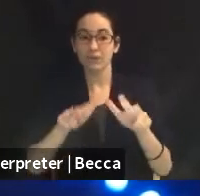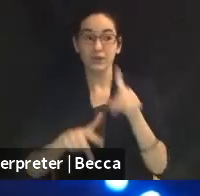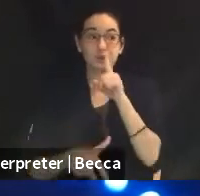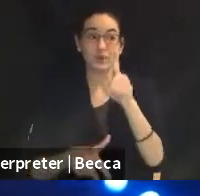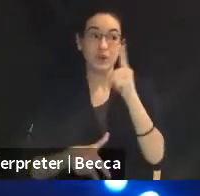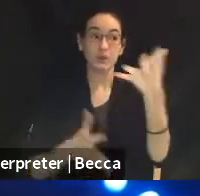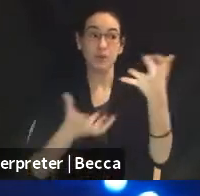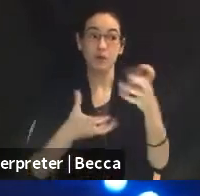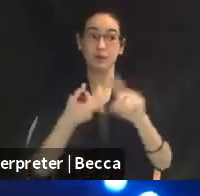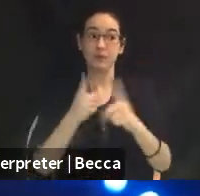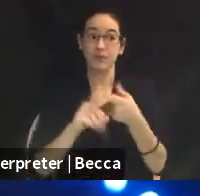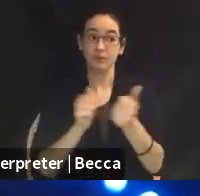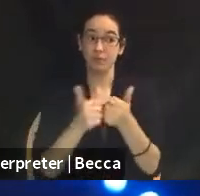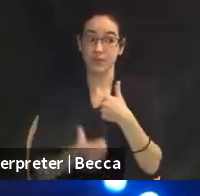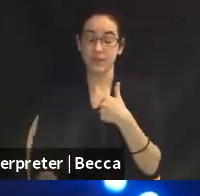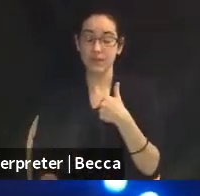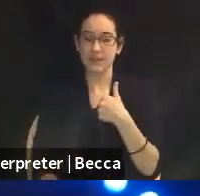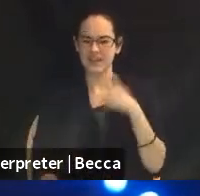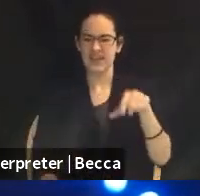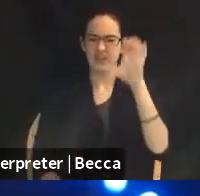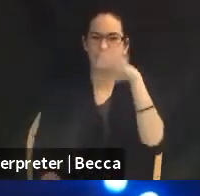bad. This is weird.